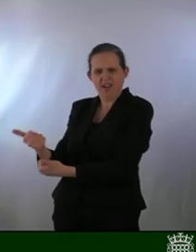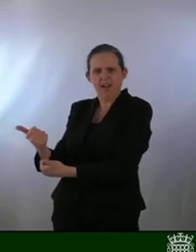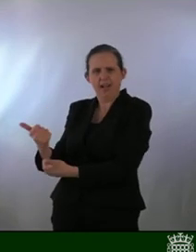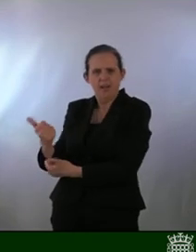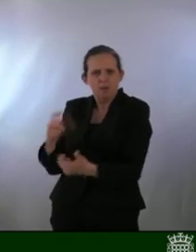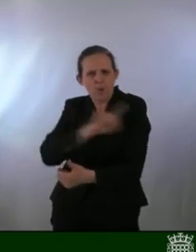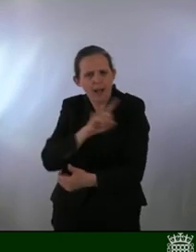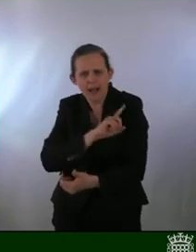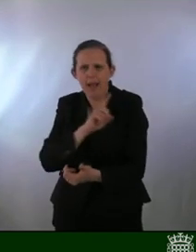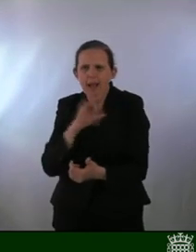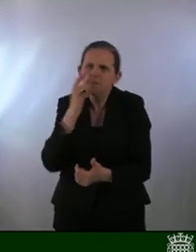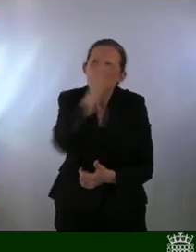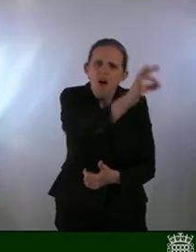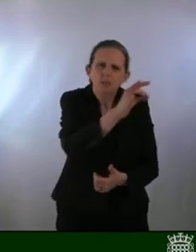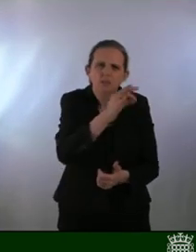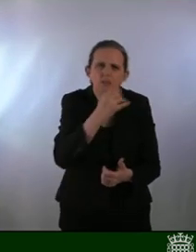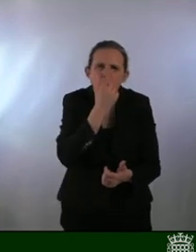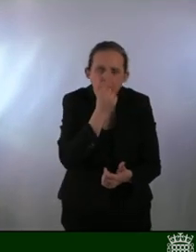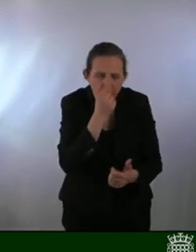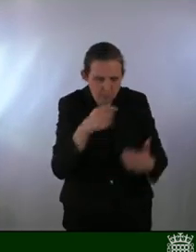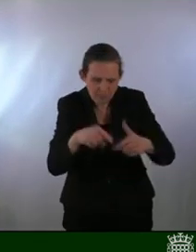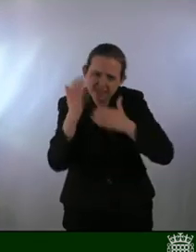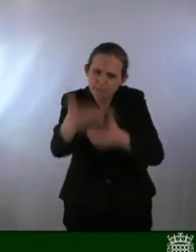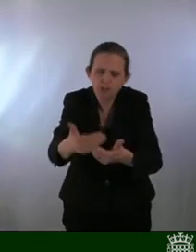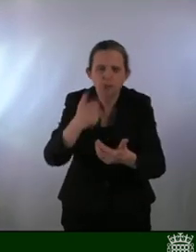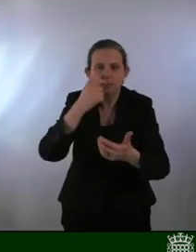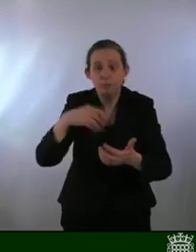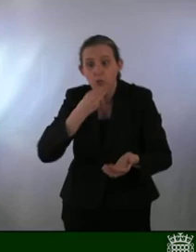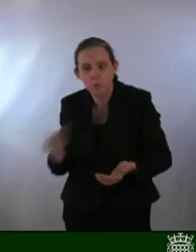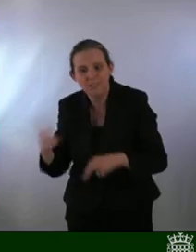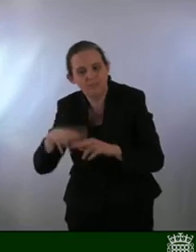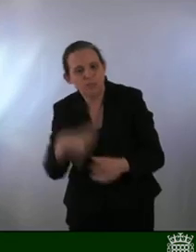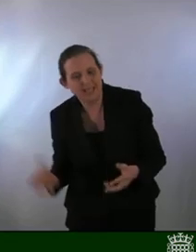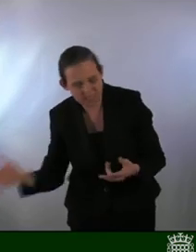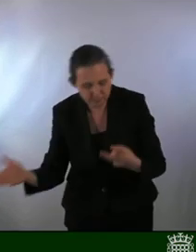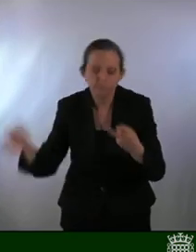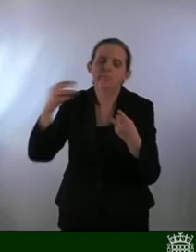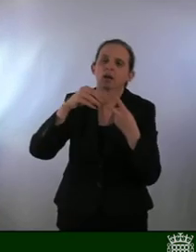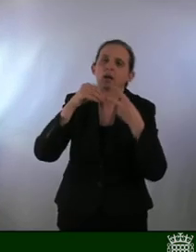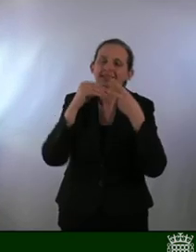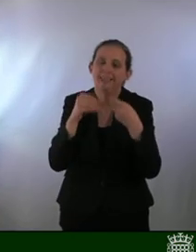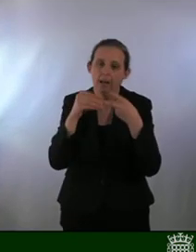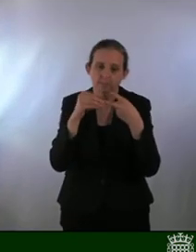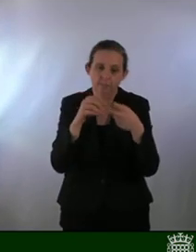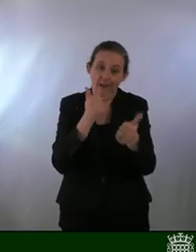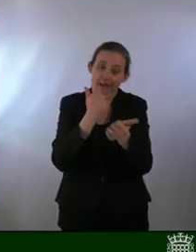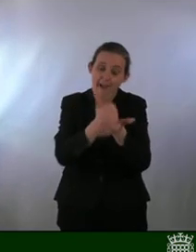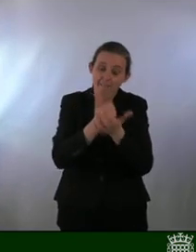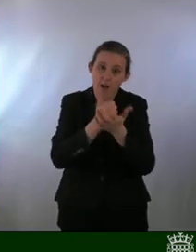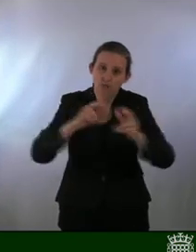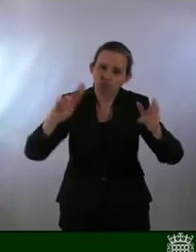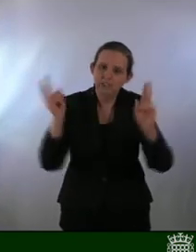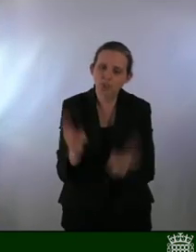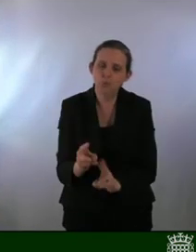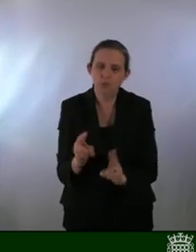see whether whatever the requirements are might be lifted during this period? The second is that the advice to reduce social contact may